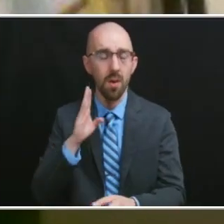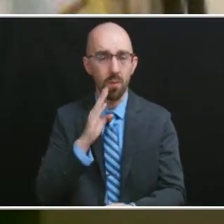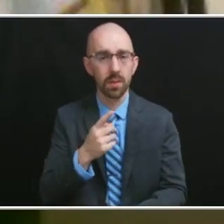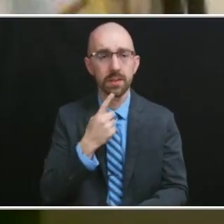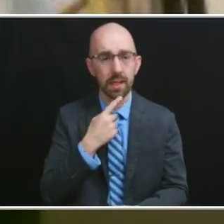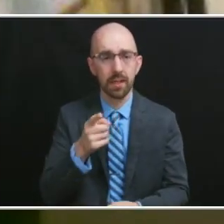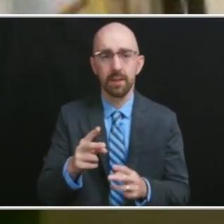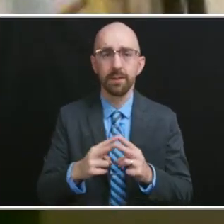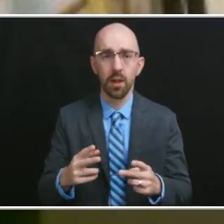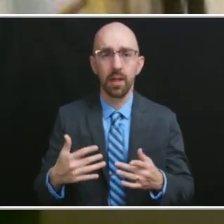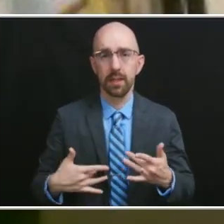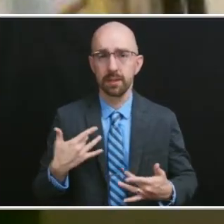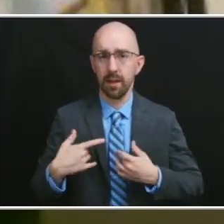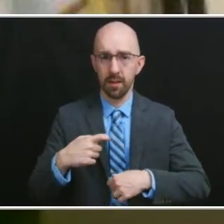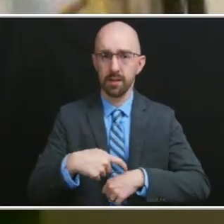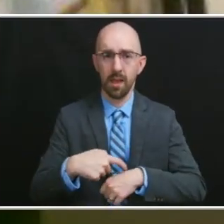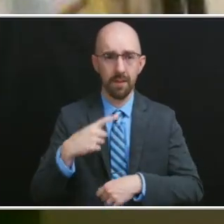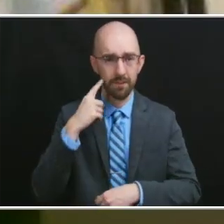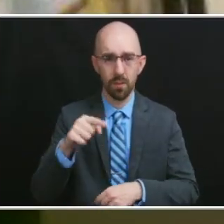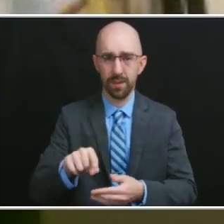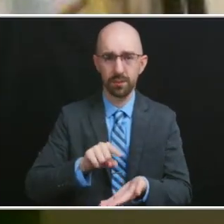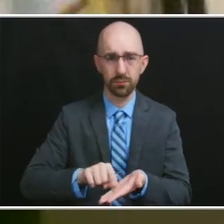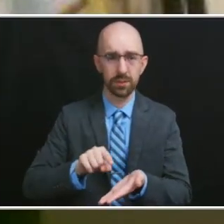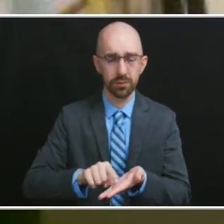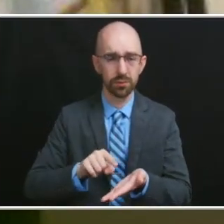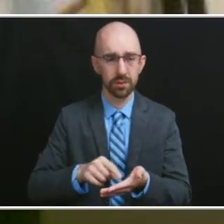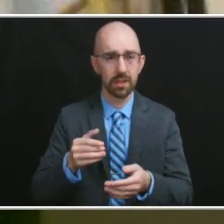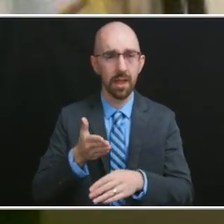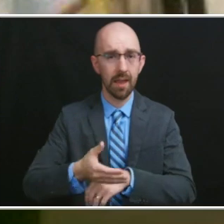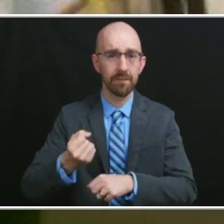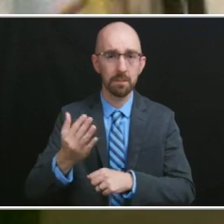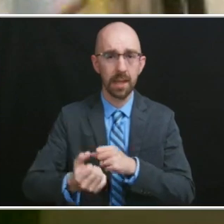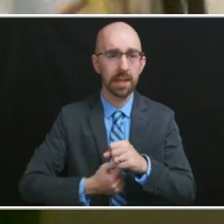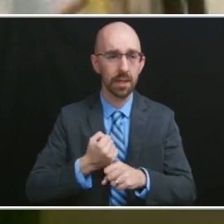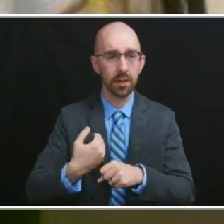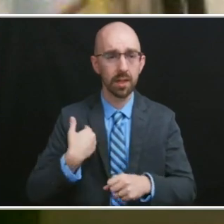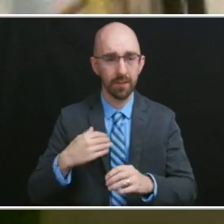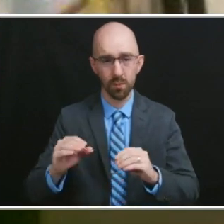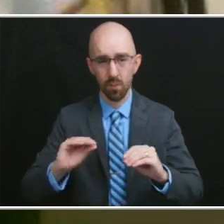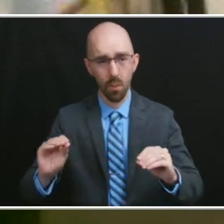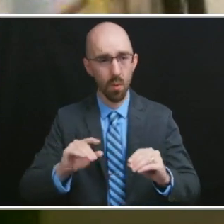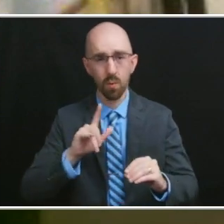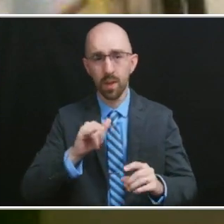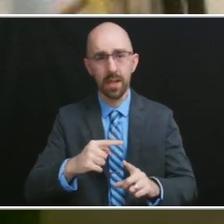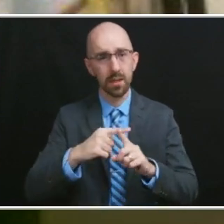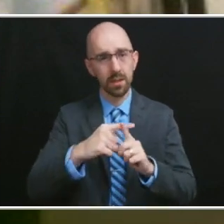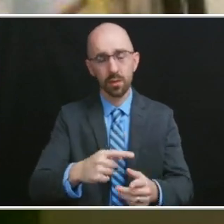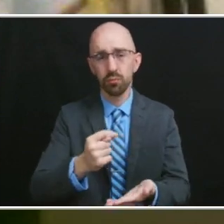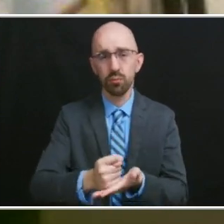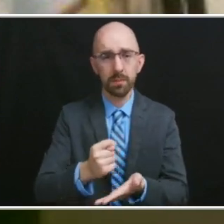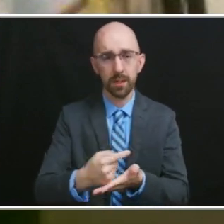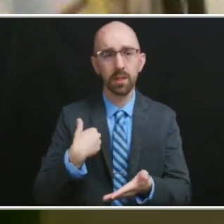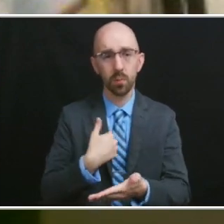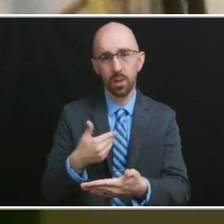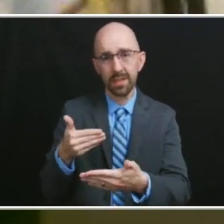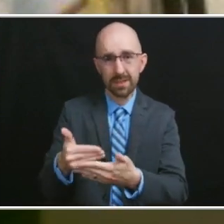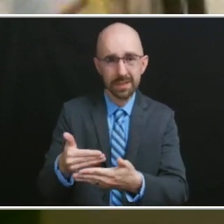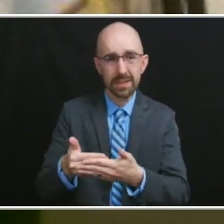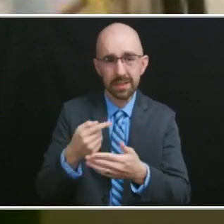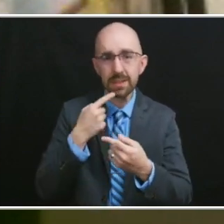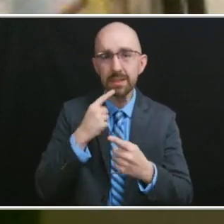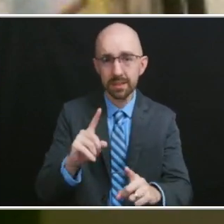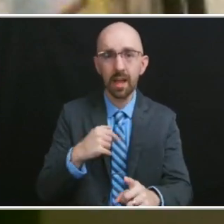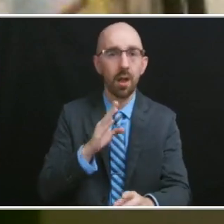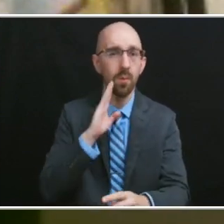a very exciting time for Sjögren's research, and after many years of having no really targeted treatments, we're on the cusp of real breakthroughs, I would argue.